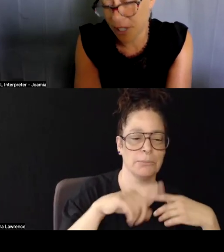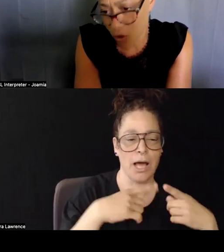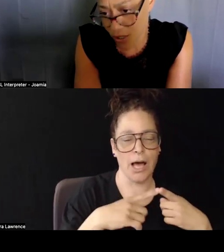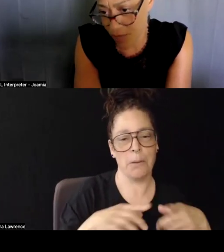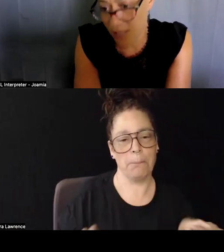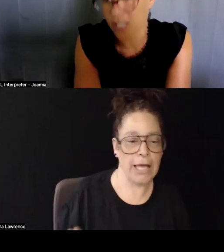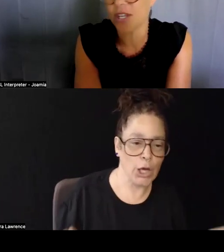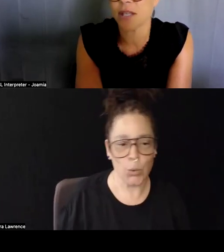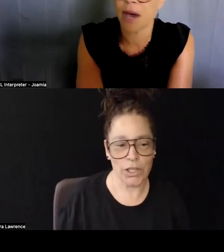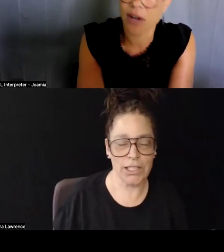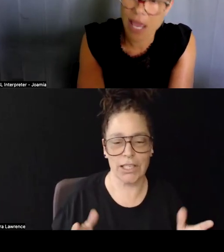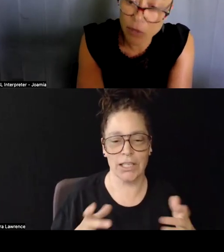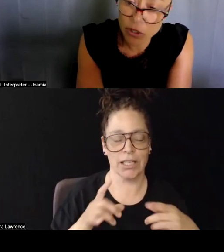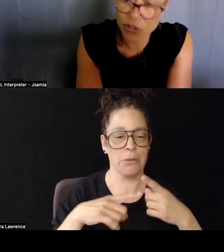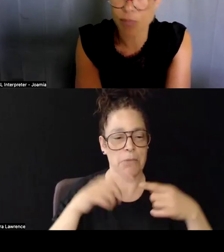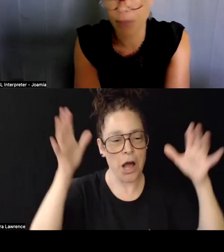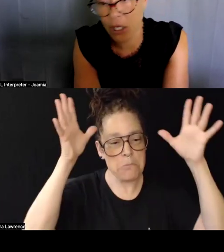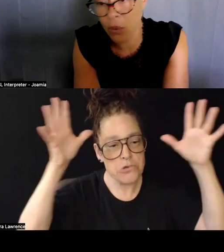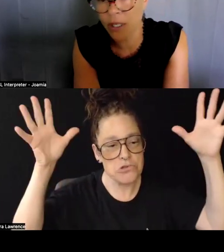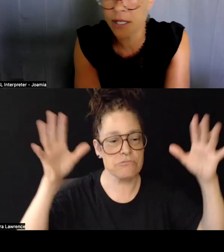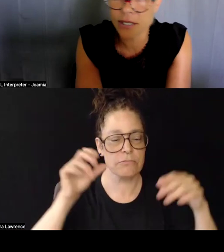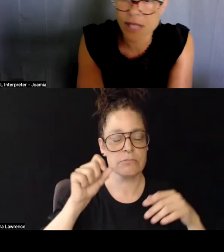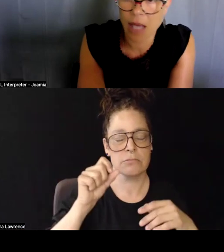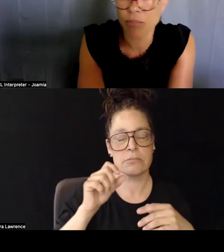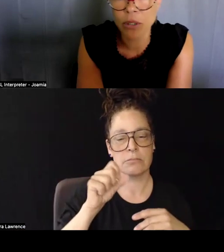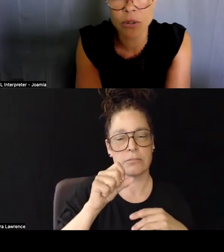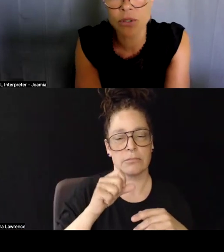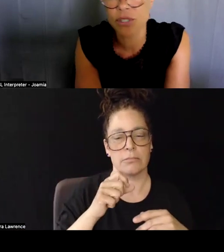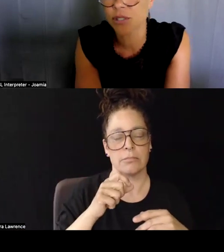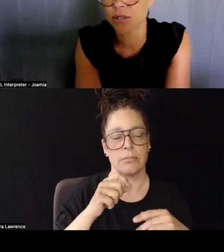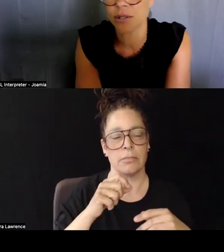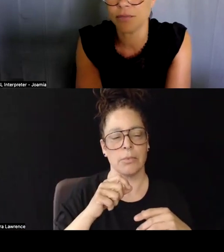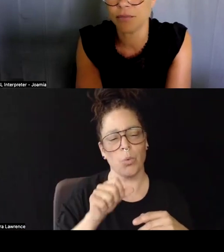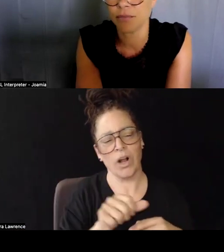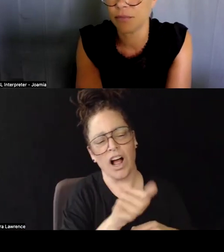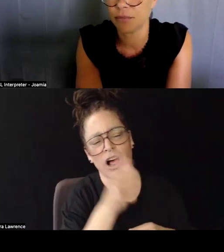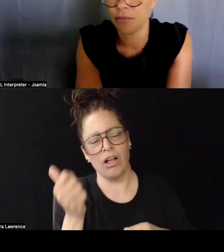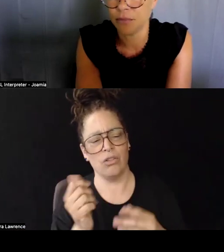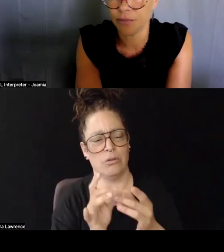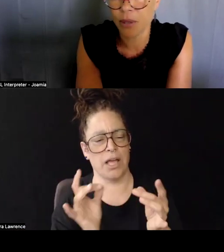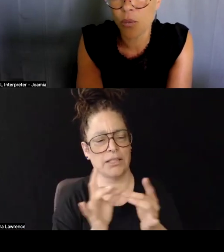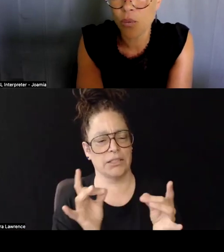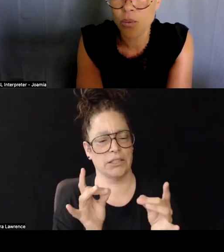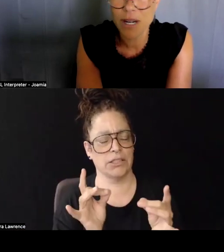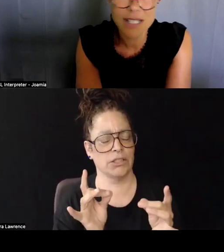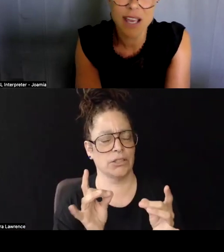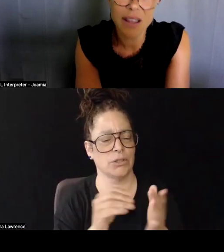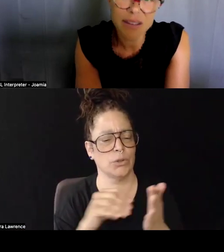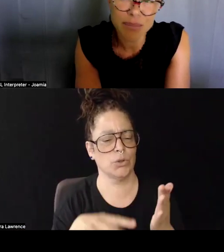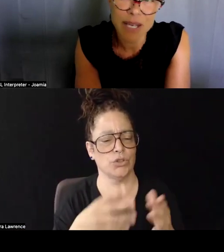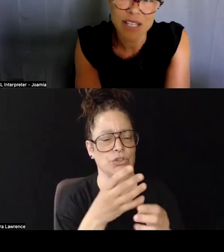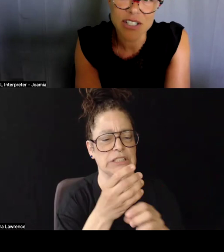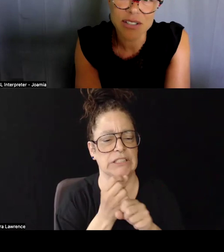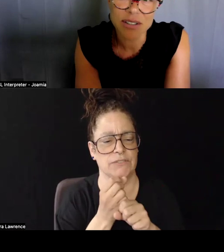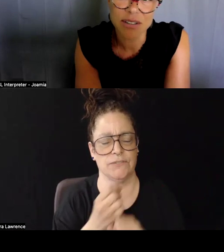I mean, of course, the message is about animals and penguins and moose, and but what is the